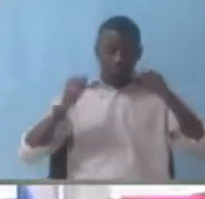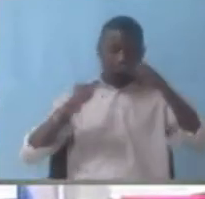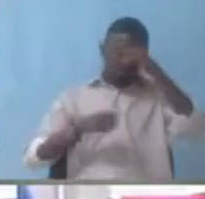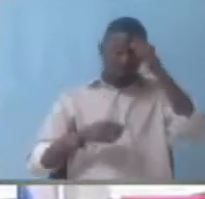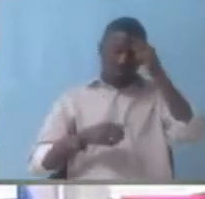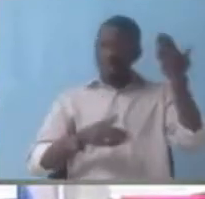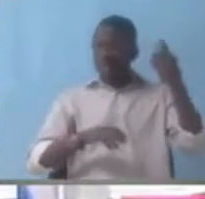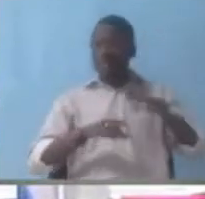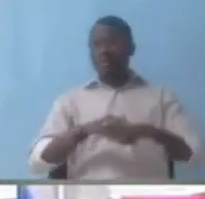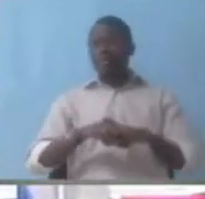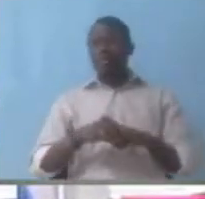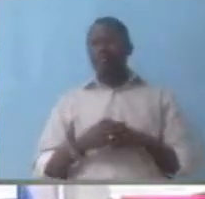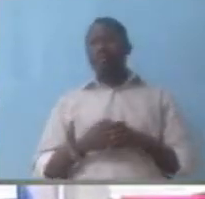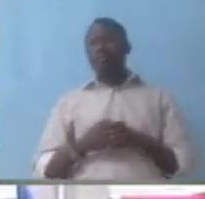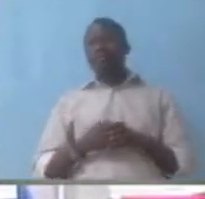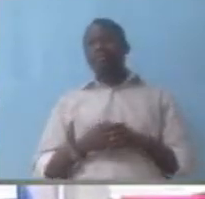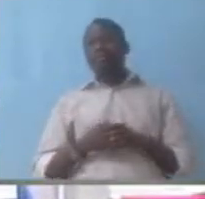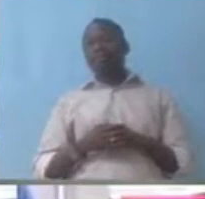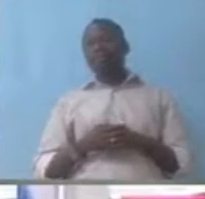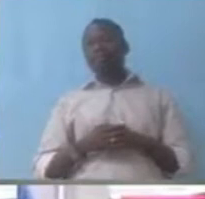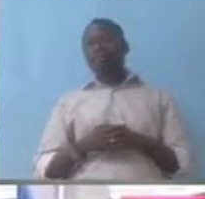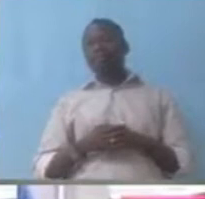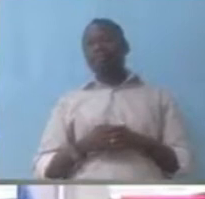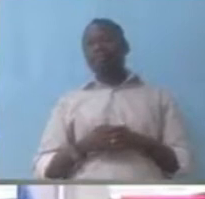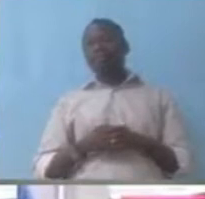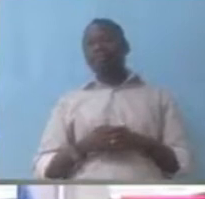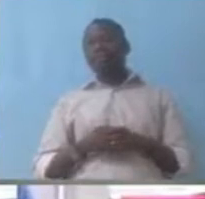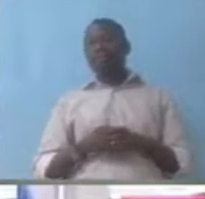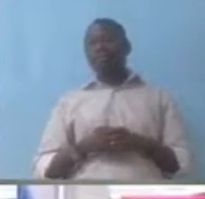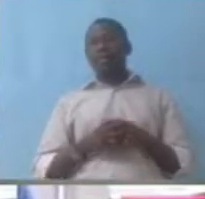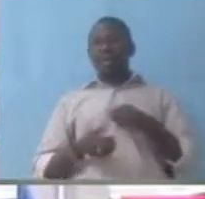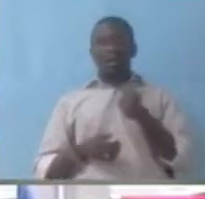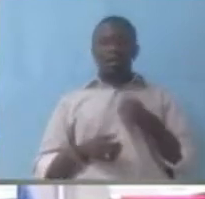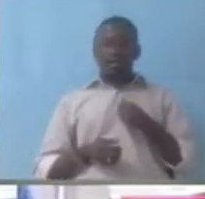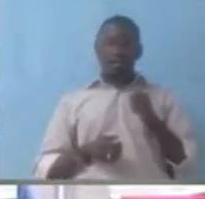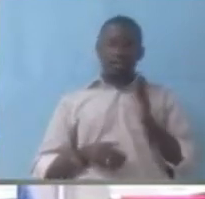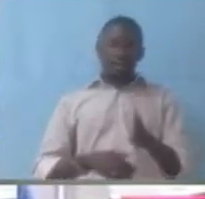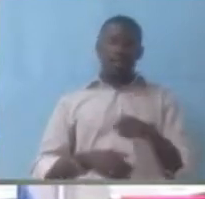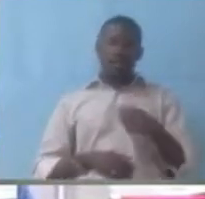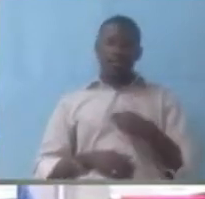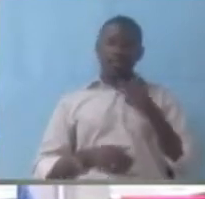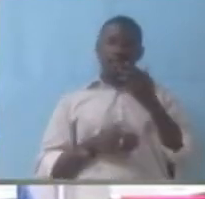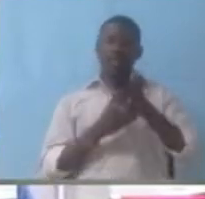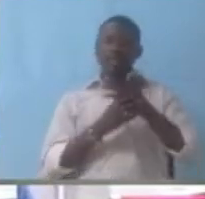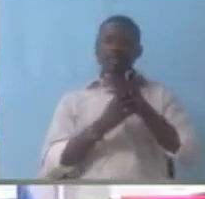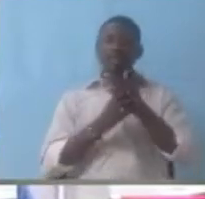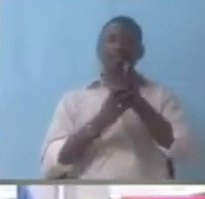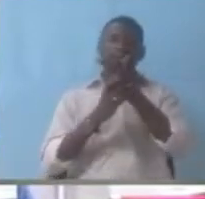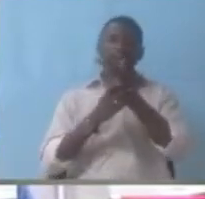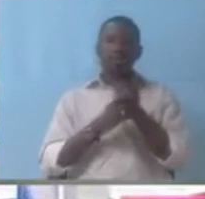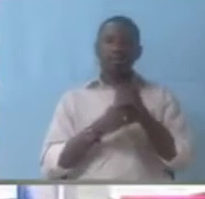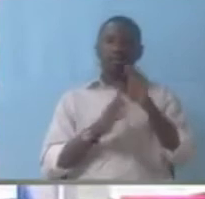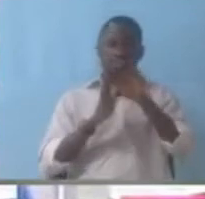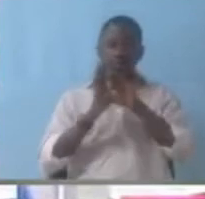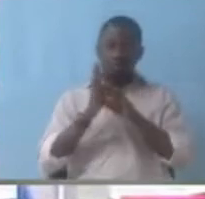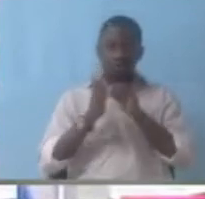kiti bundale be dokwa la kwenye nta dokwa kala nyami. As well as the rights under the 1970 constitution. Komi mfona nyantol mi